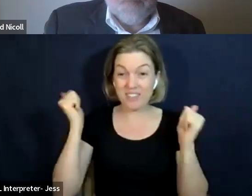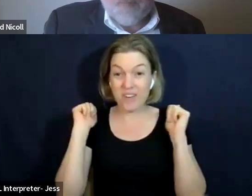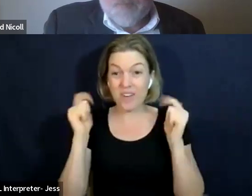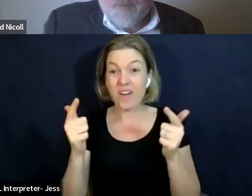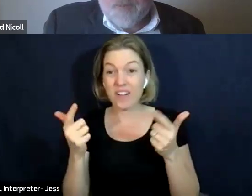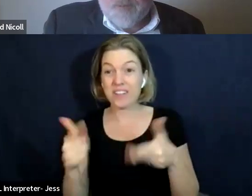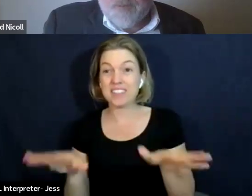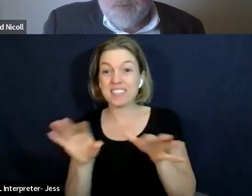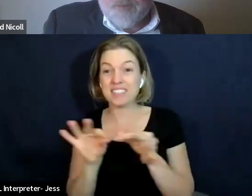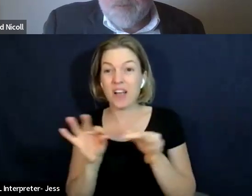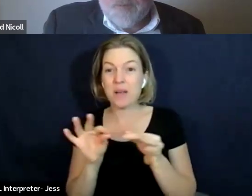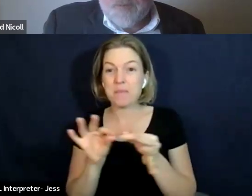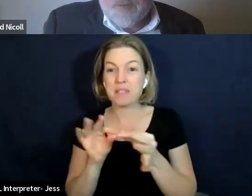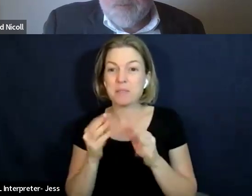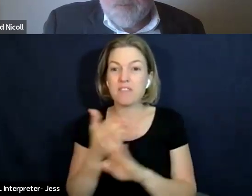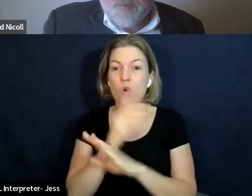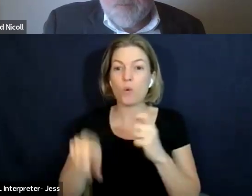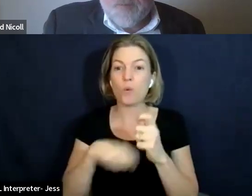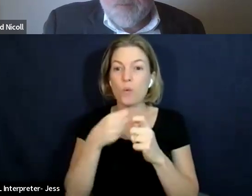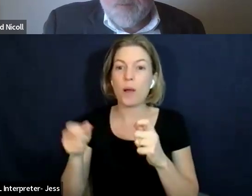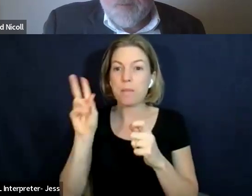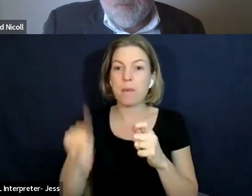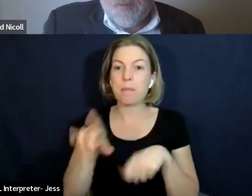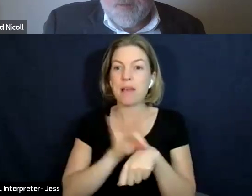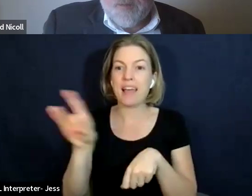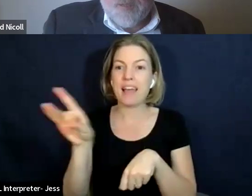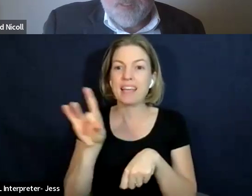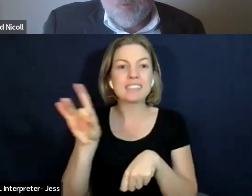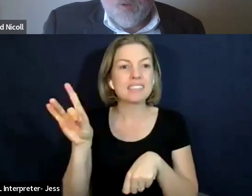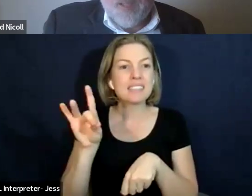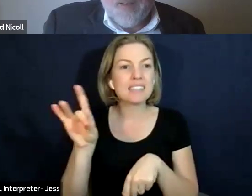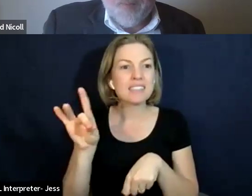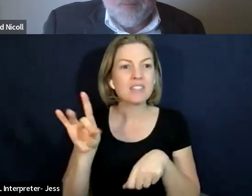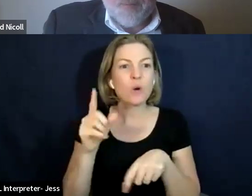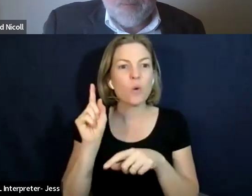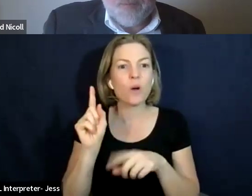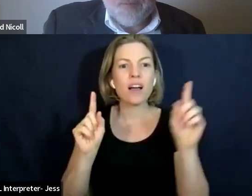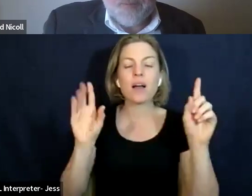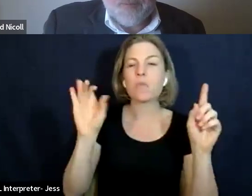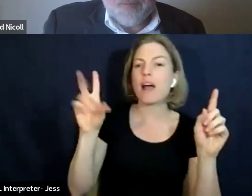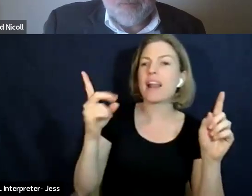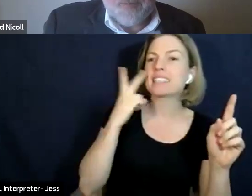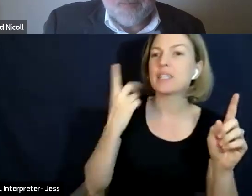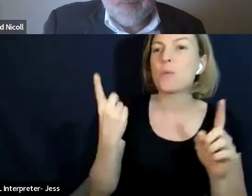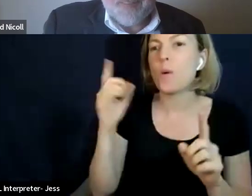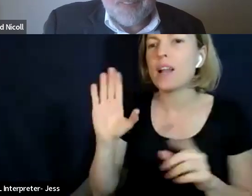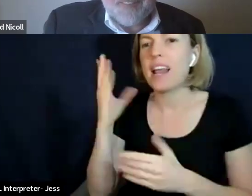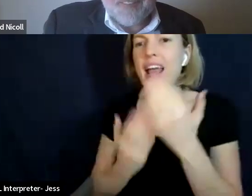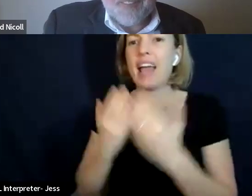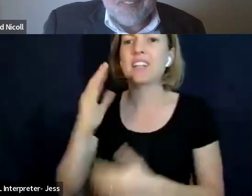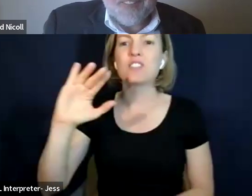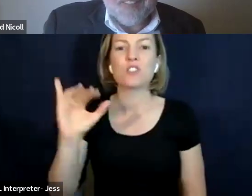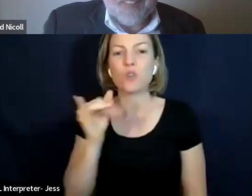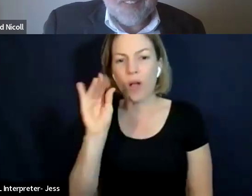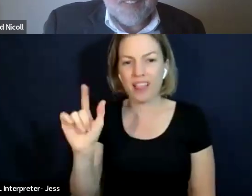content or comments before we wrap up at 8 p.m. I see one hand up. Joel. Hi, Joel.